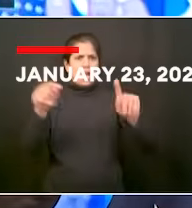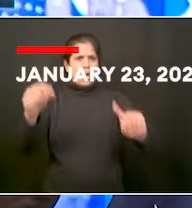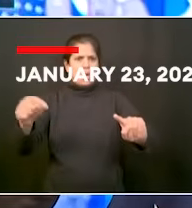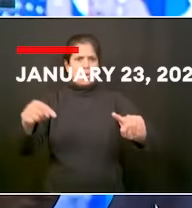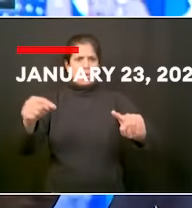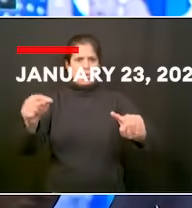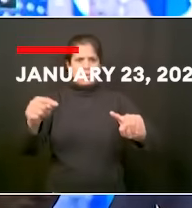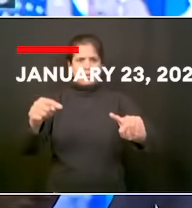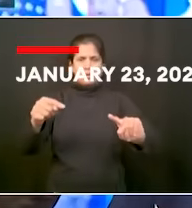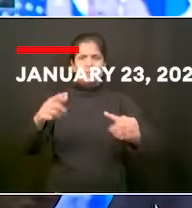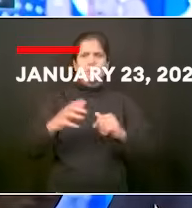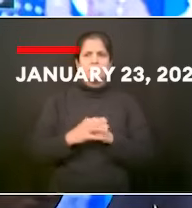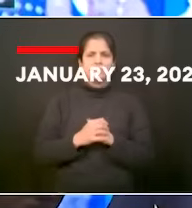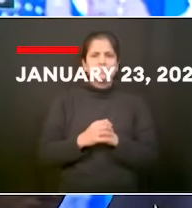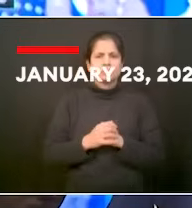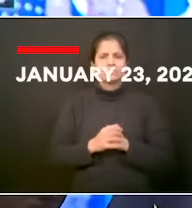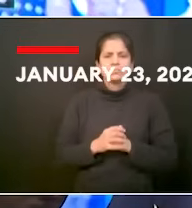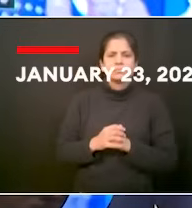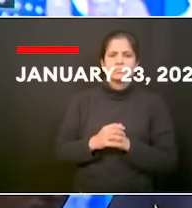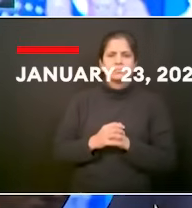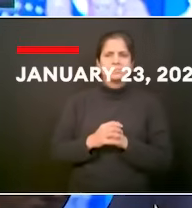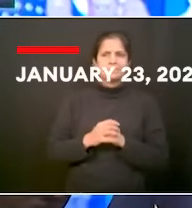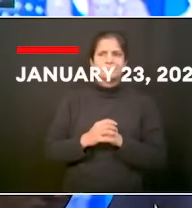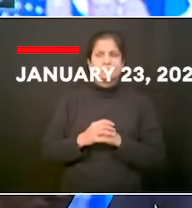Yorkers afterwards. I think